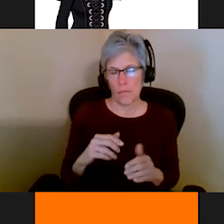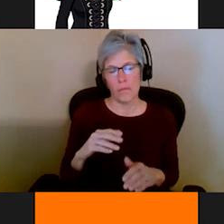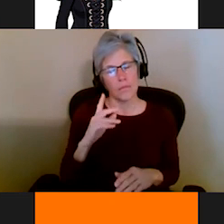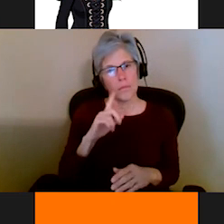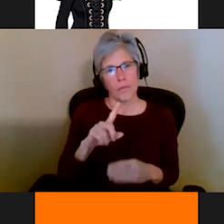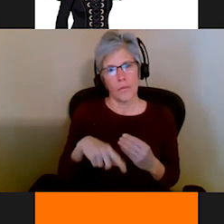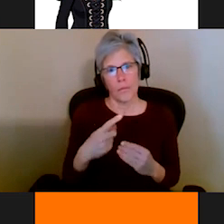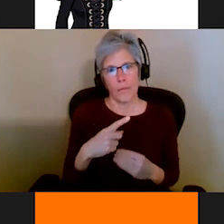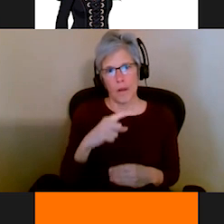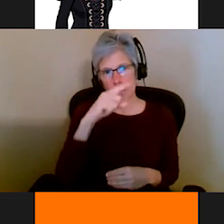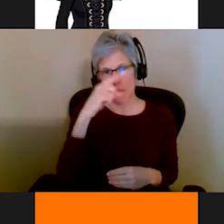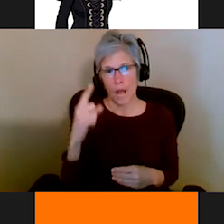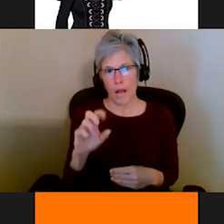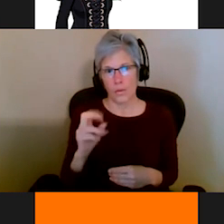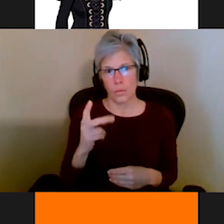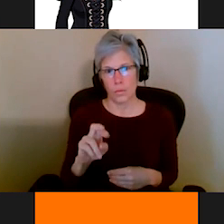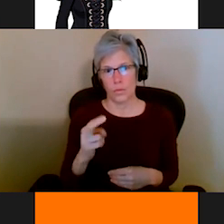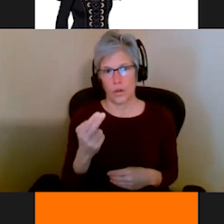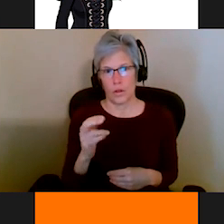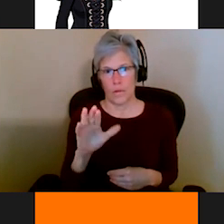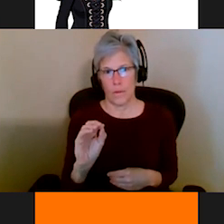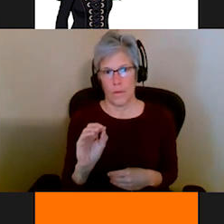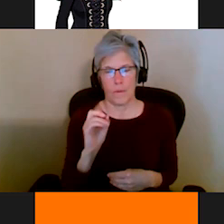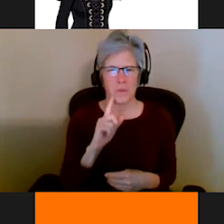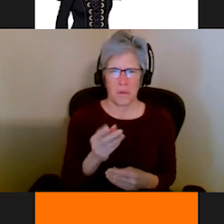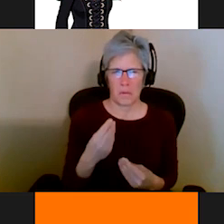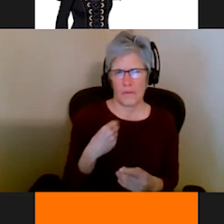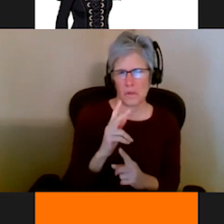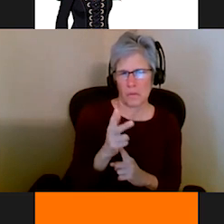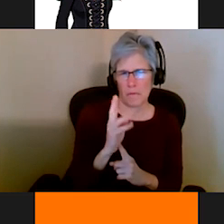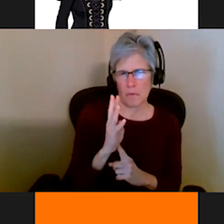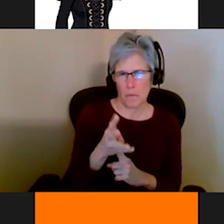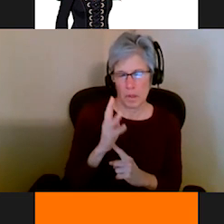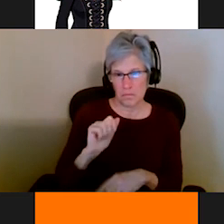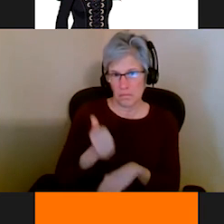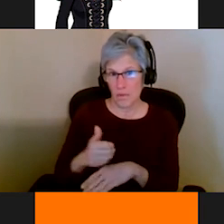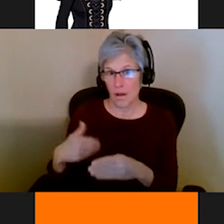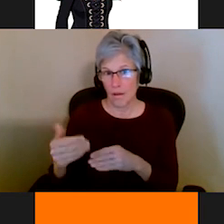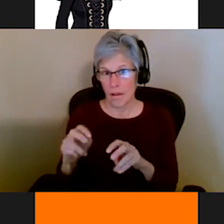So give us about three to four minutes to get the next panel started.